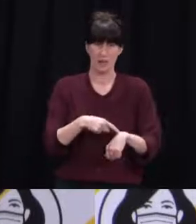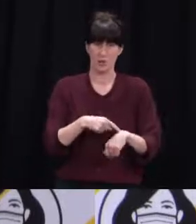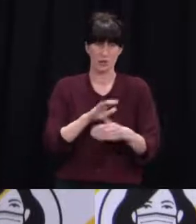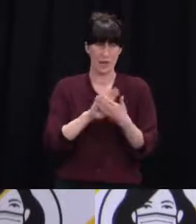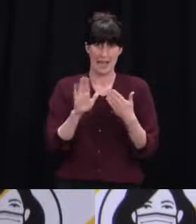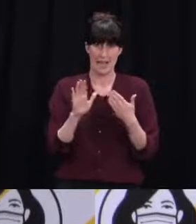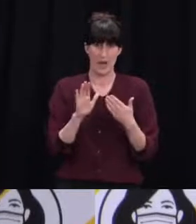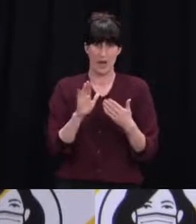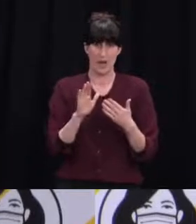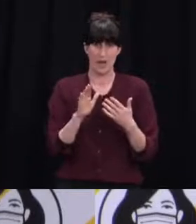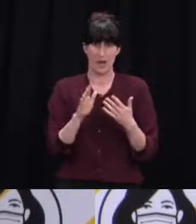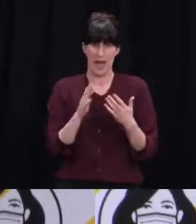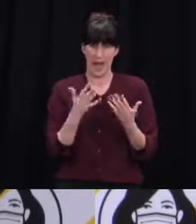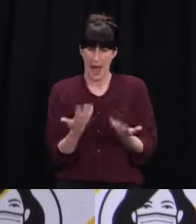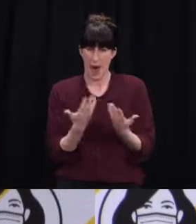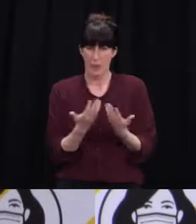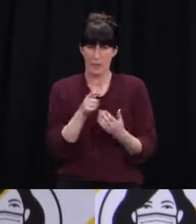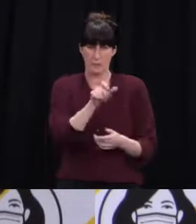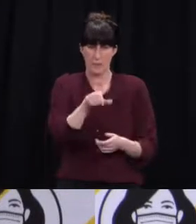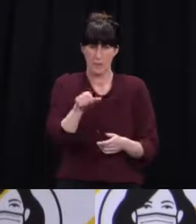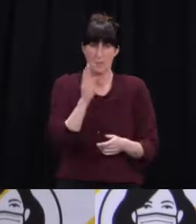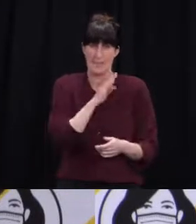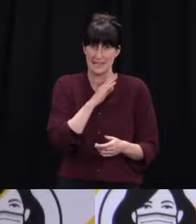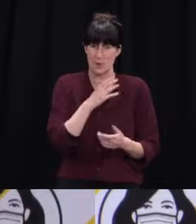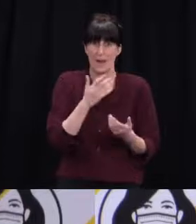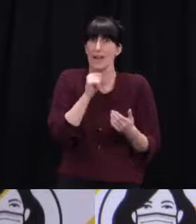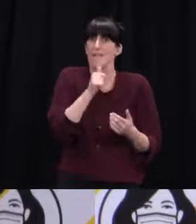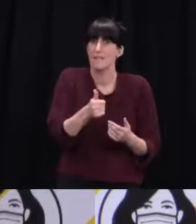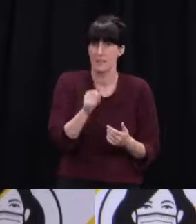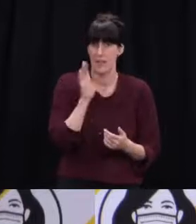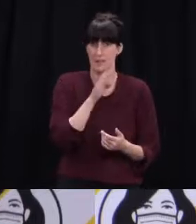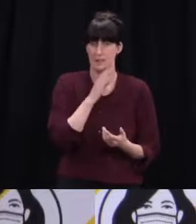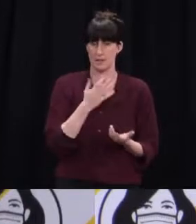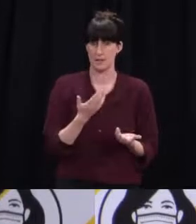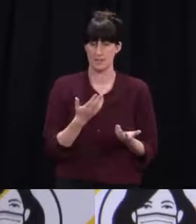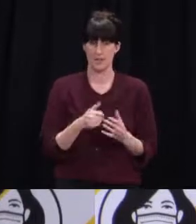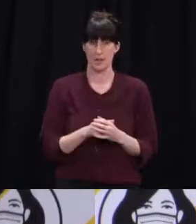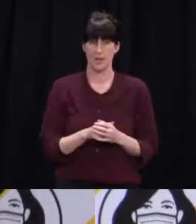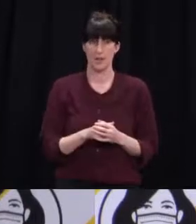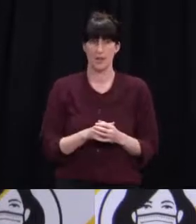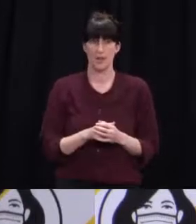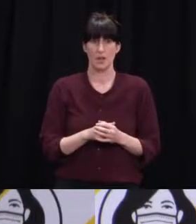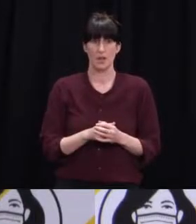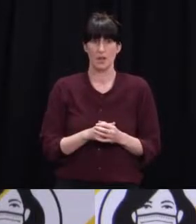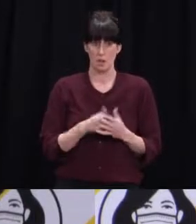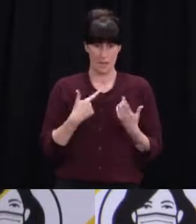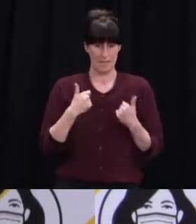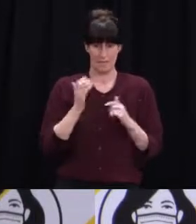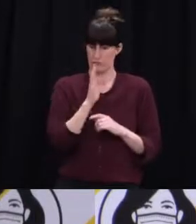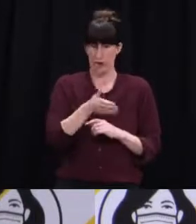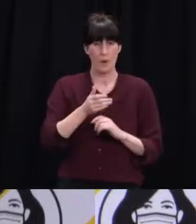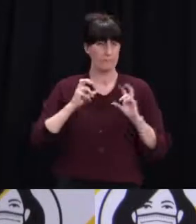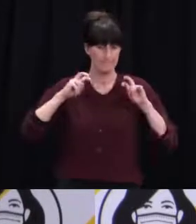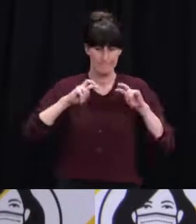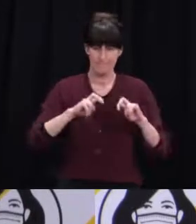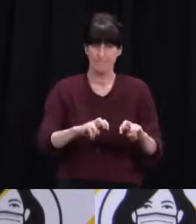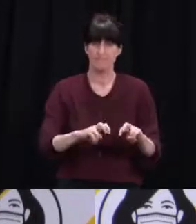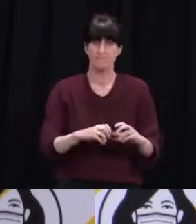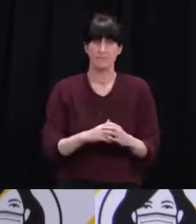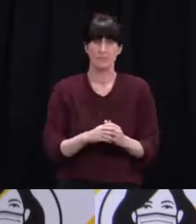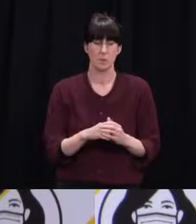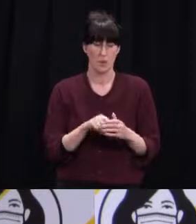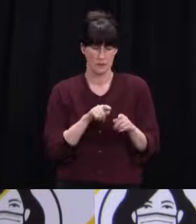leftover vials. So it was not clear that, in fact, anyone had missed out. So there's been a thorough investigation into that in the meantime, not